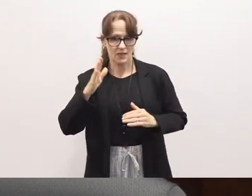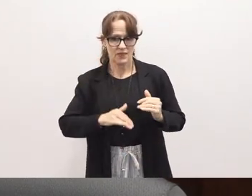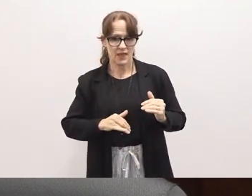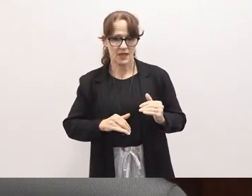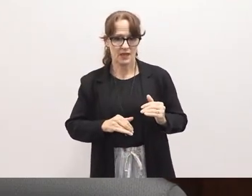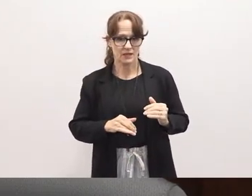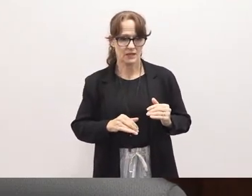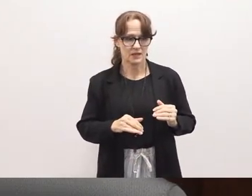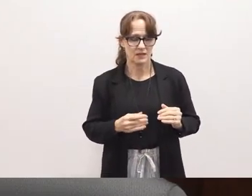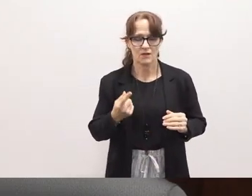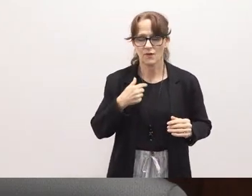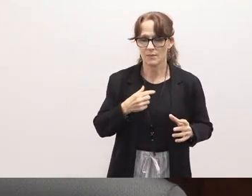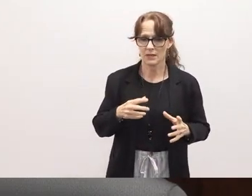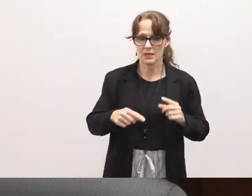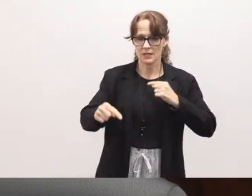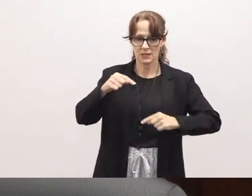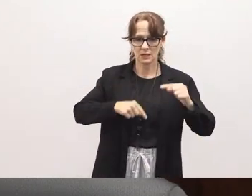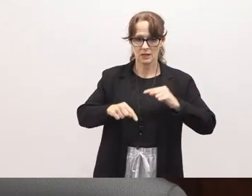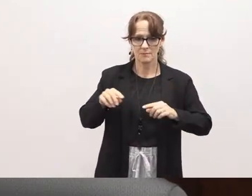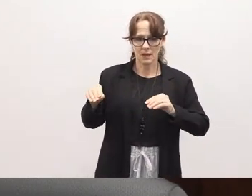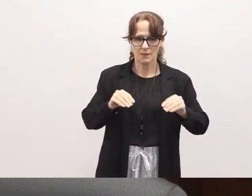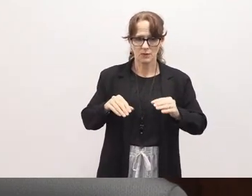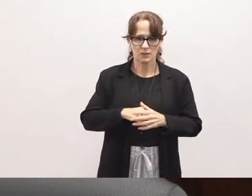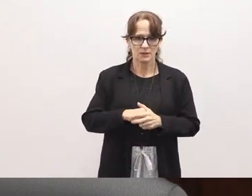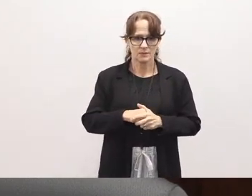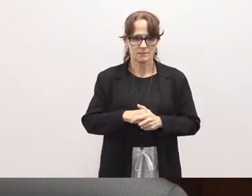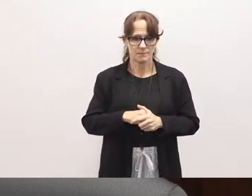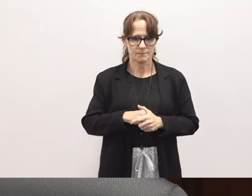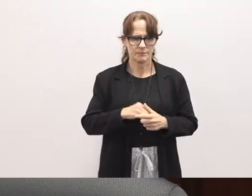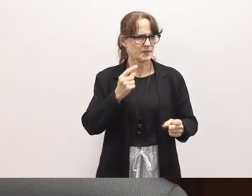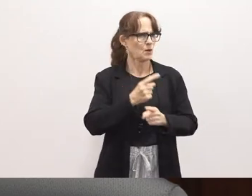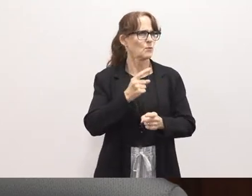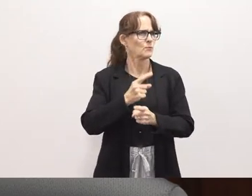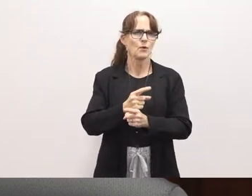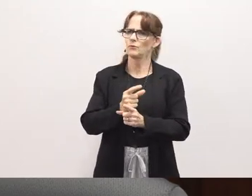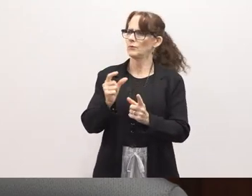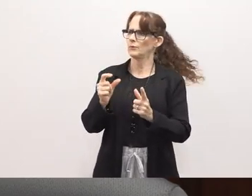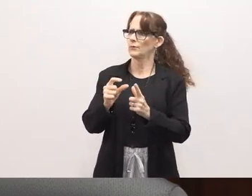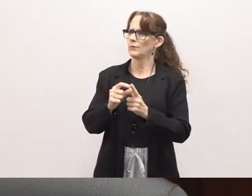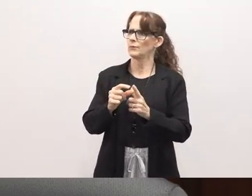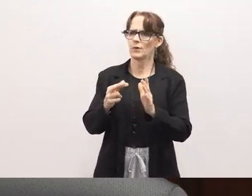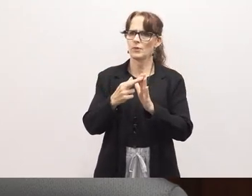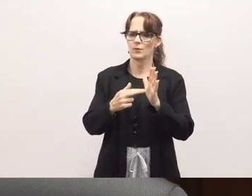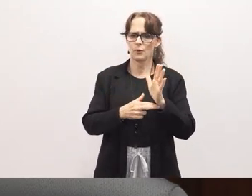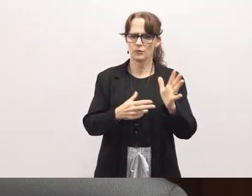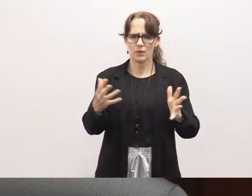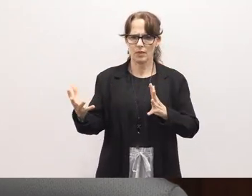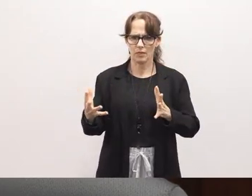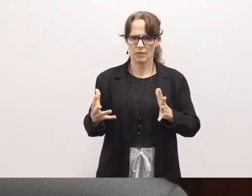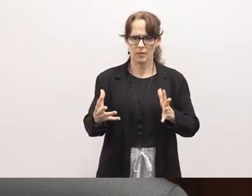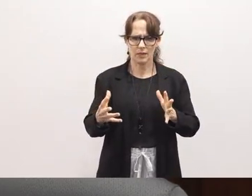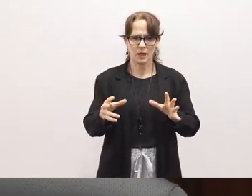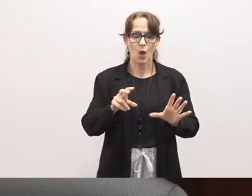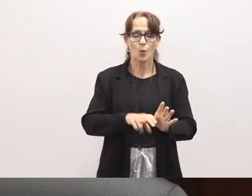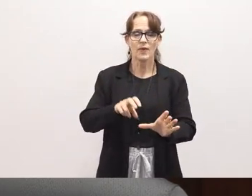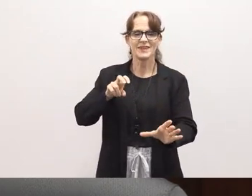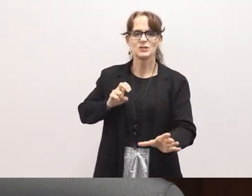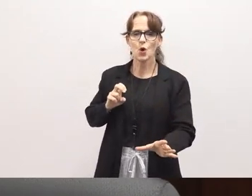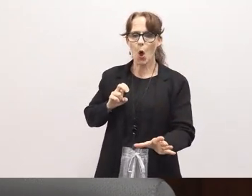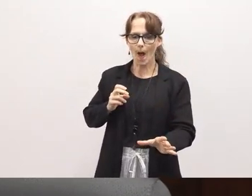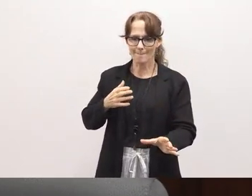be for me to retract my motion. I don't even know what the appropriate Robert Rules of Order is on that. Withdraw, I'm